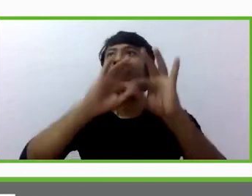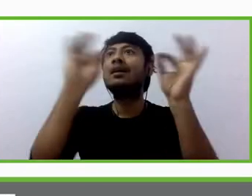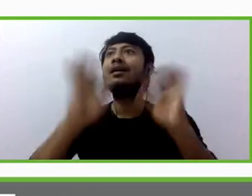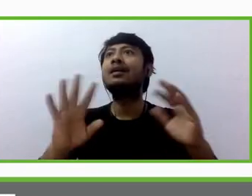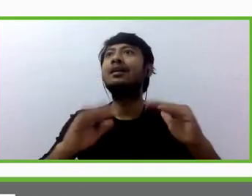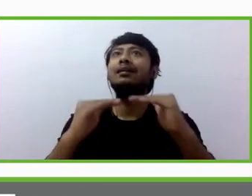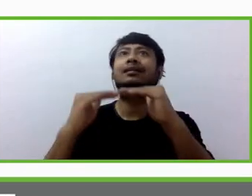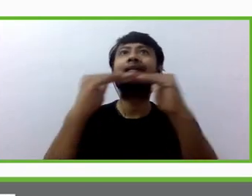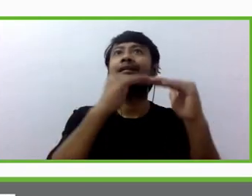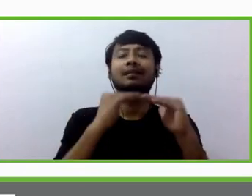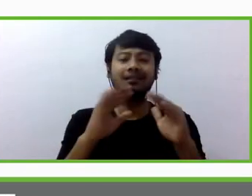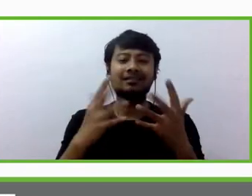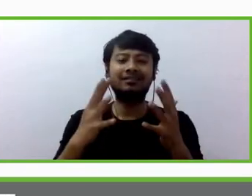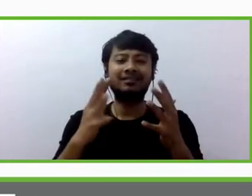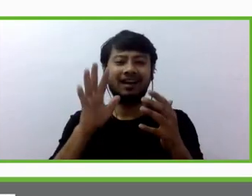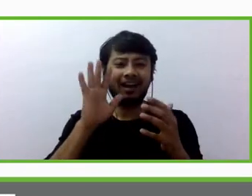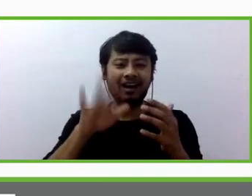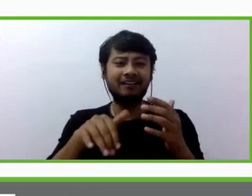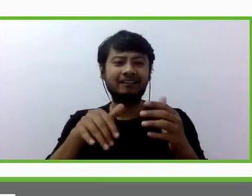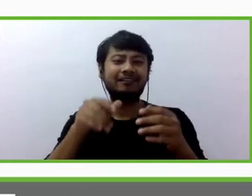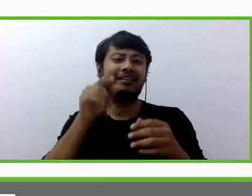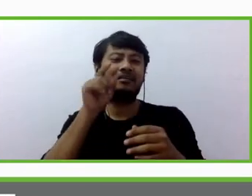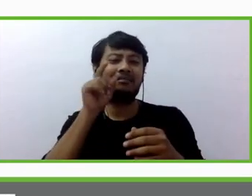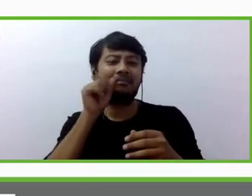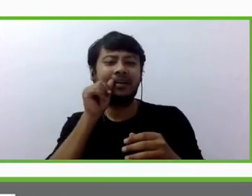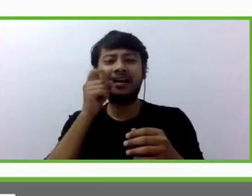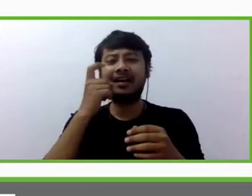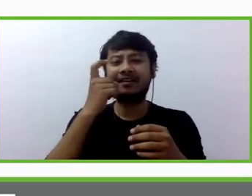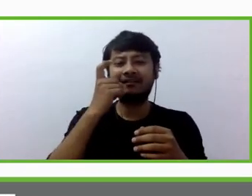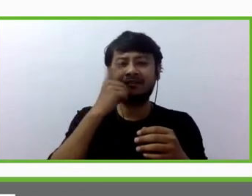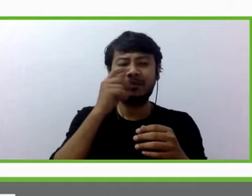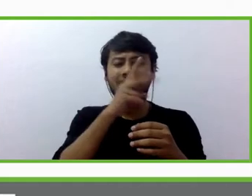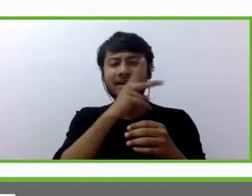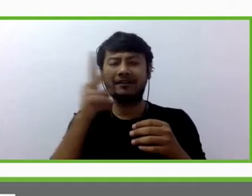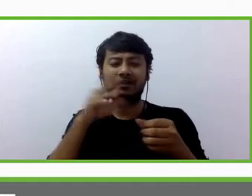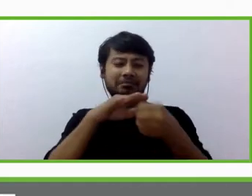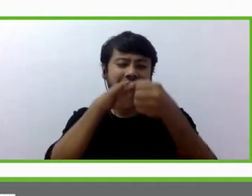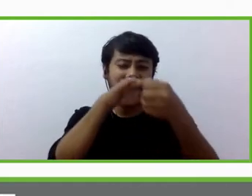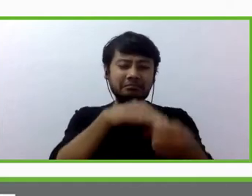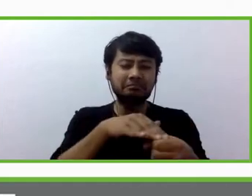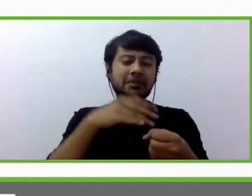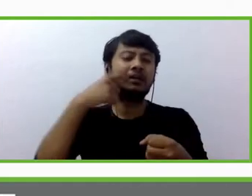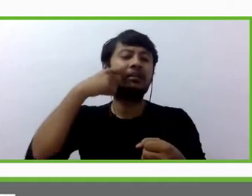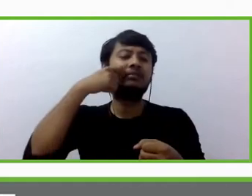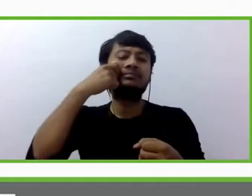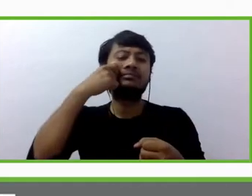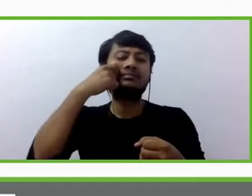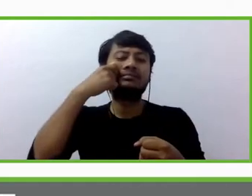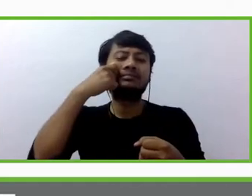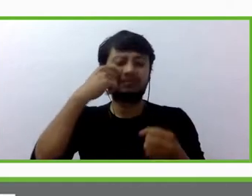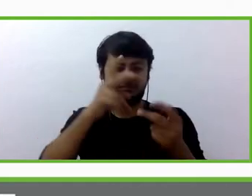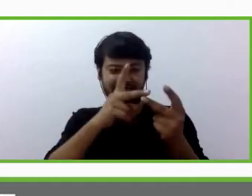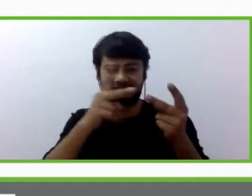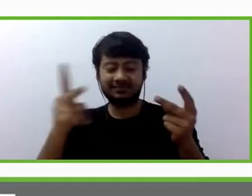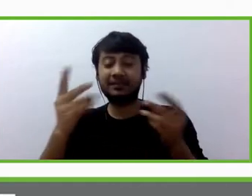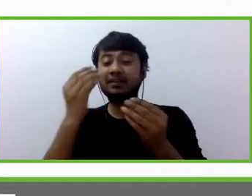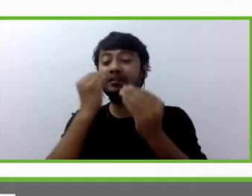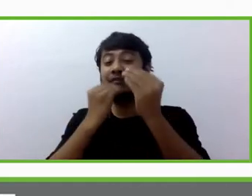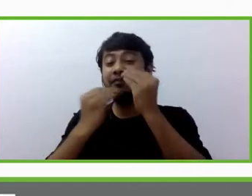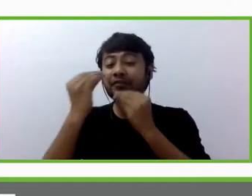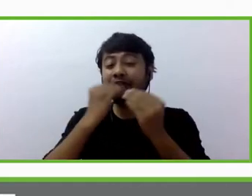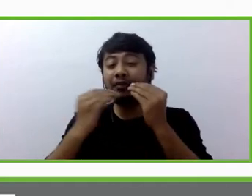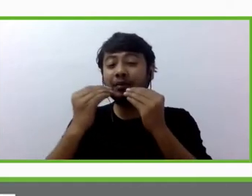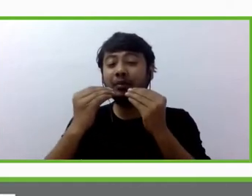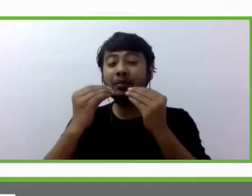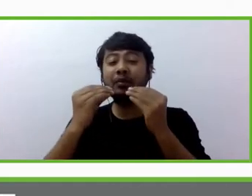gender, identity, disability, and you name it, you know, what foods to eat, tofu. I mean, there's always